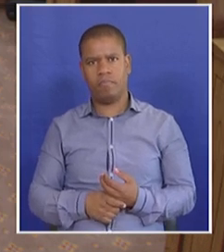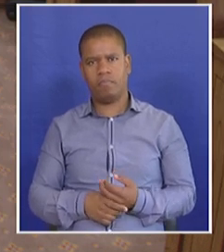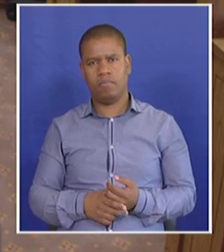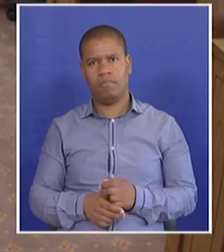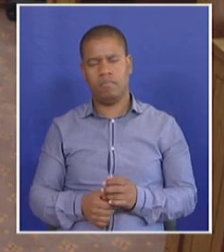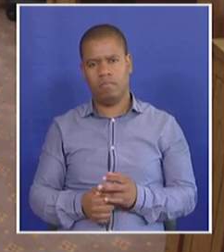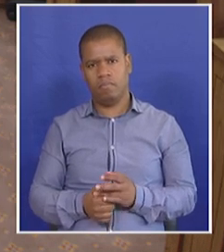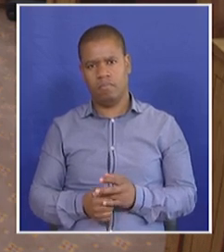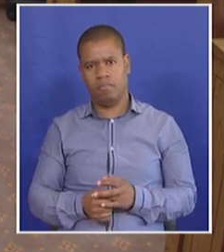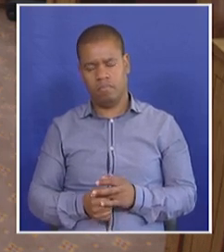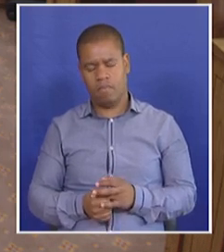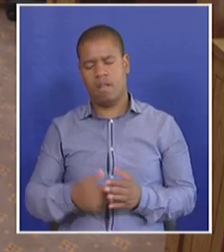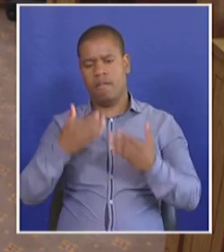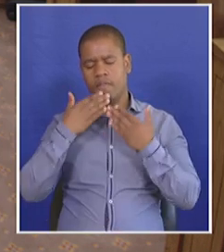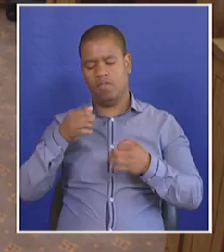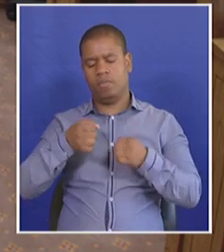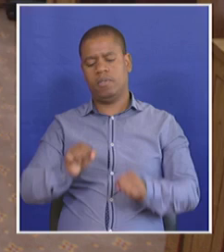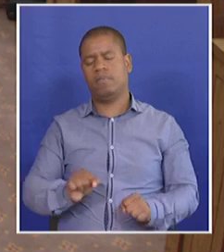Thank you, Chairperson.